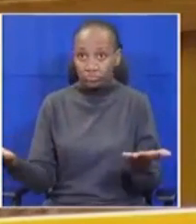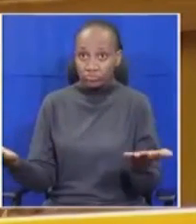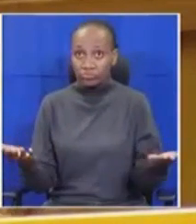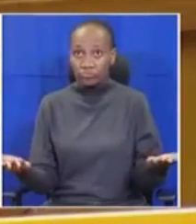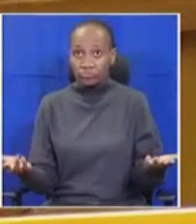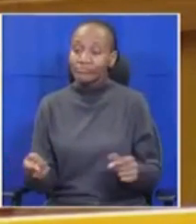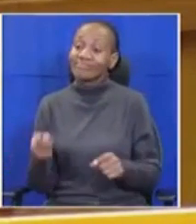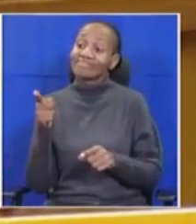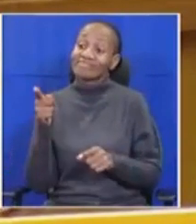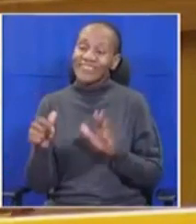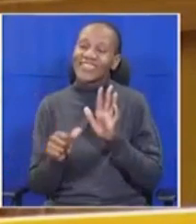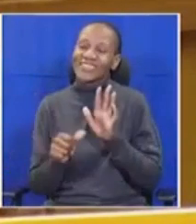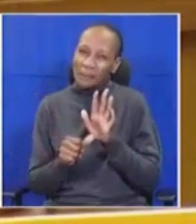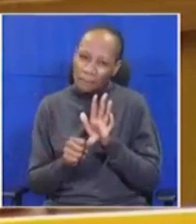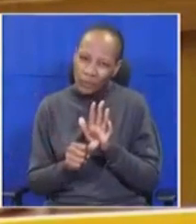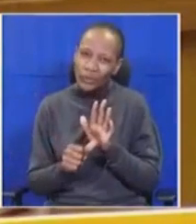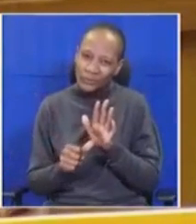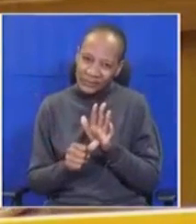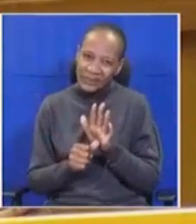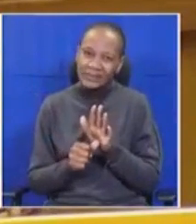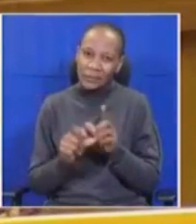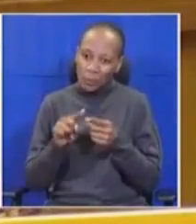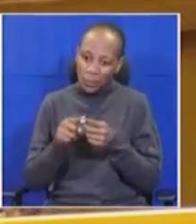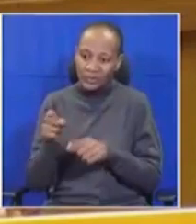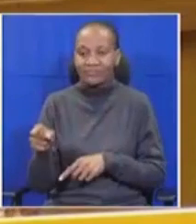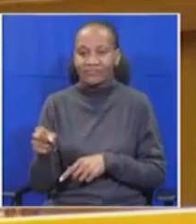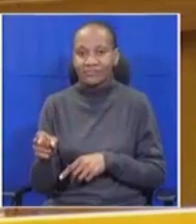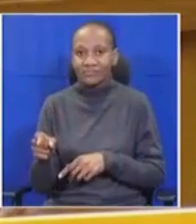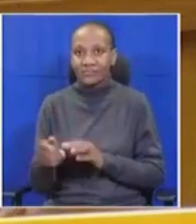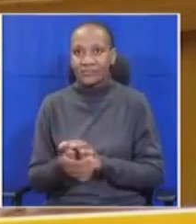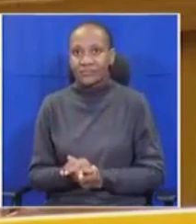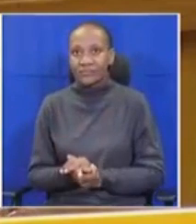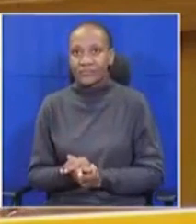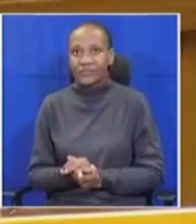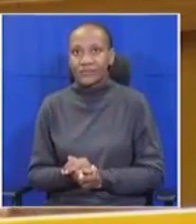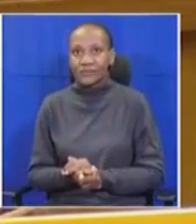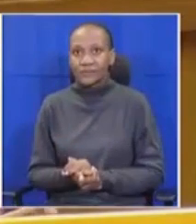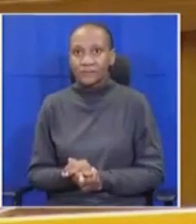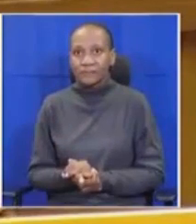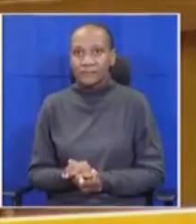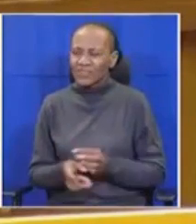the most important. And if you like, that is the most